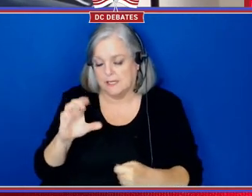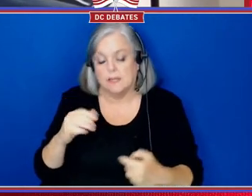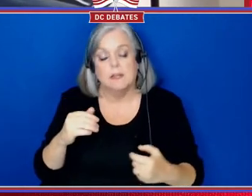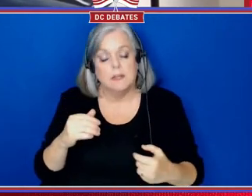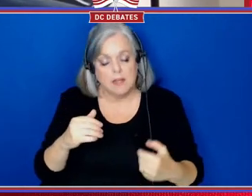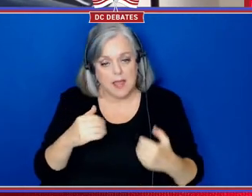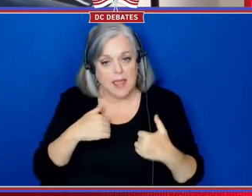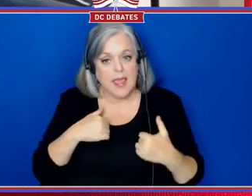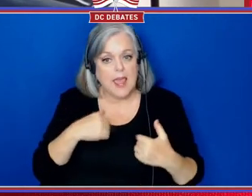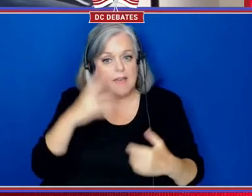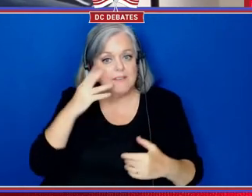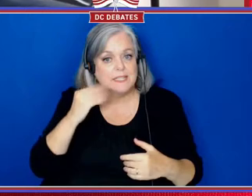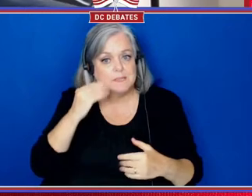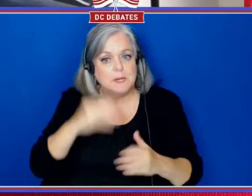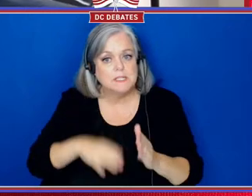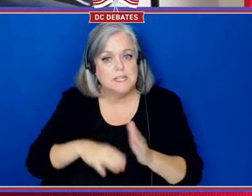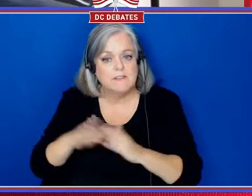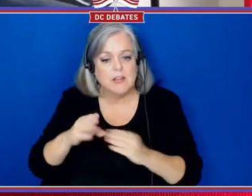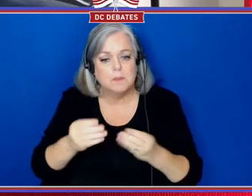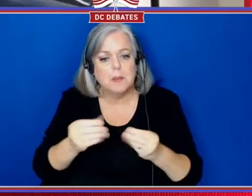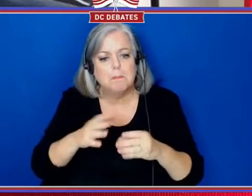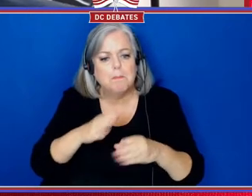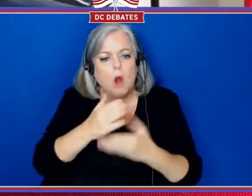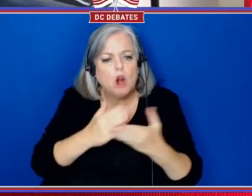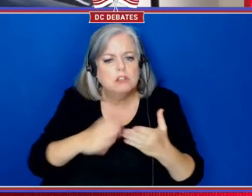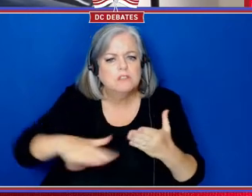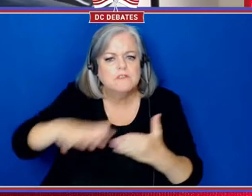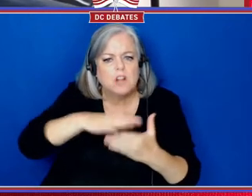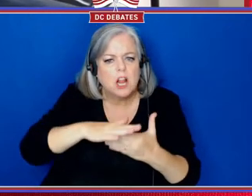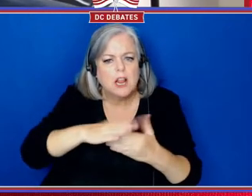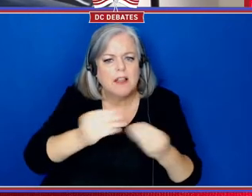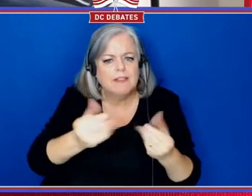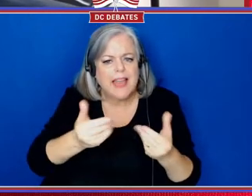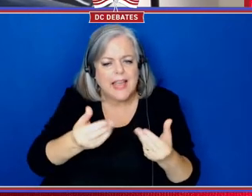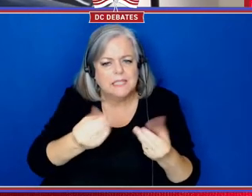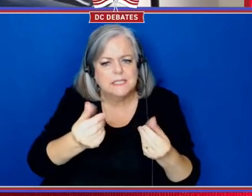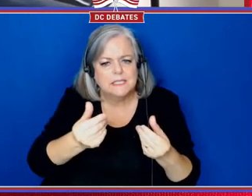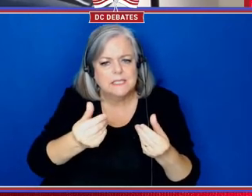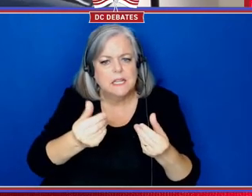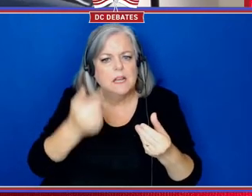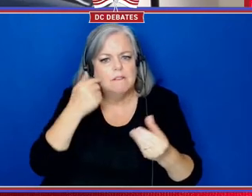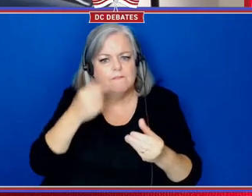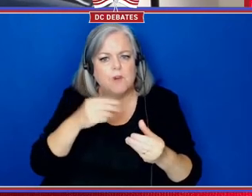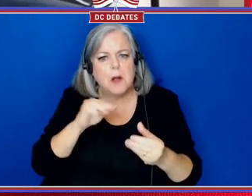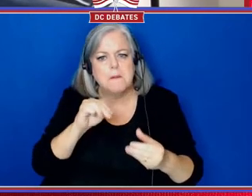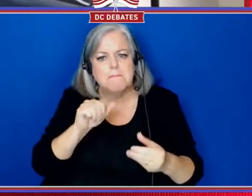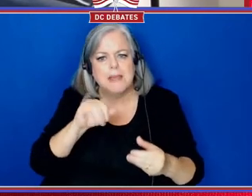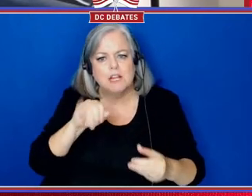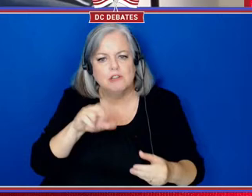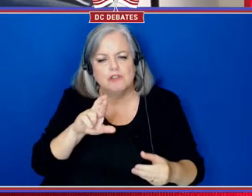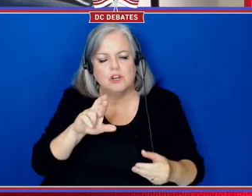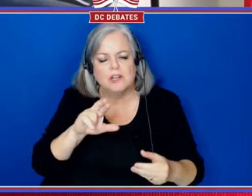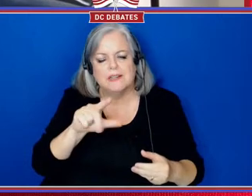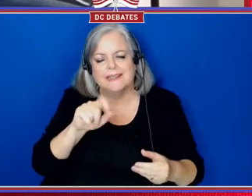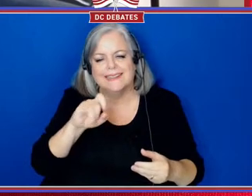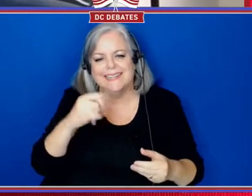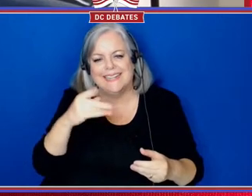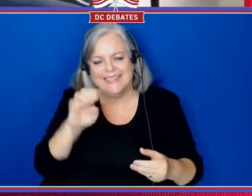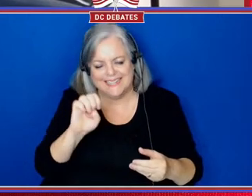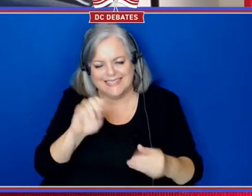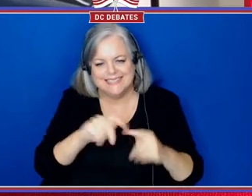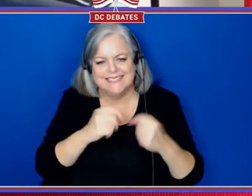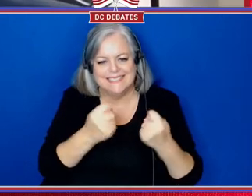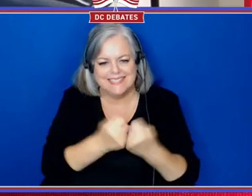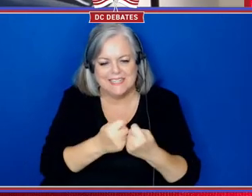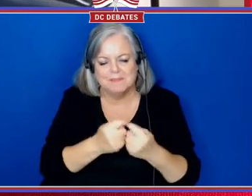developing a parcel of land for a major league team called DC United. I did so when I was on the council and